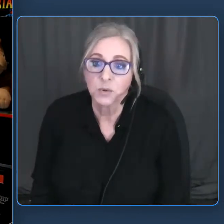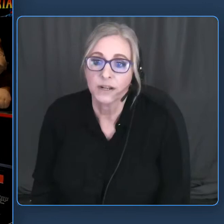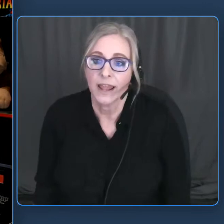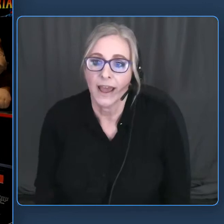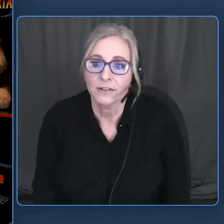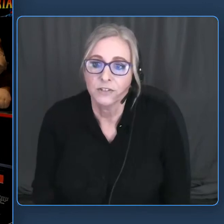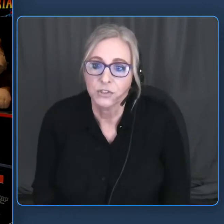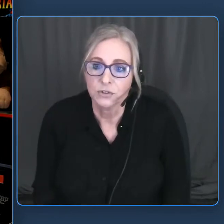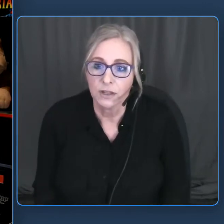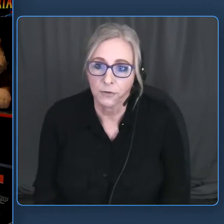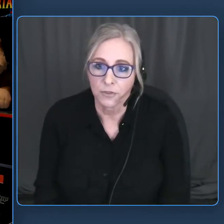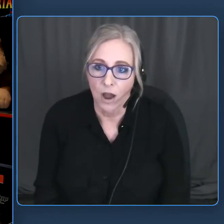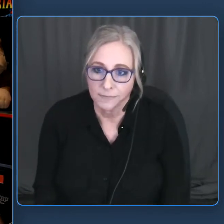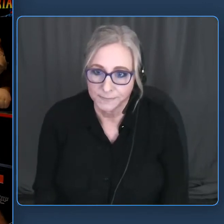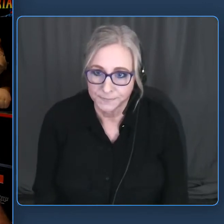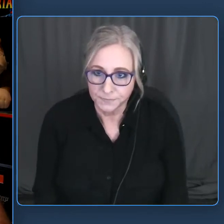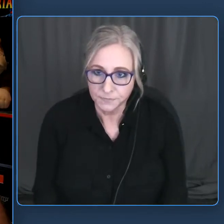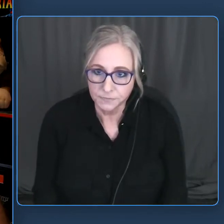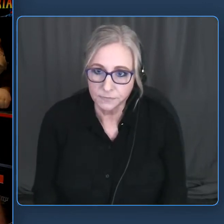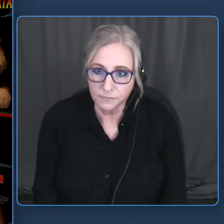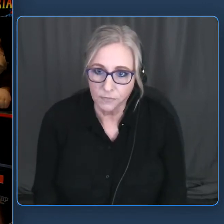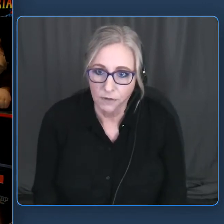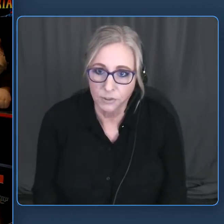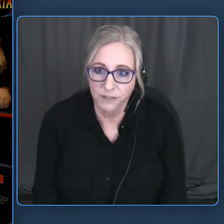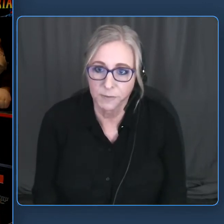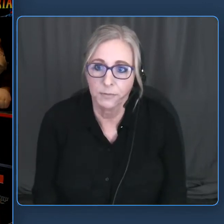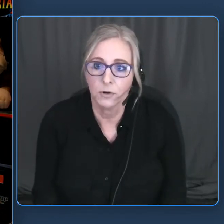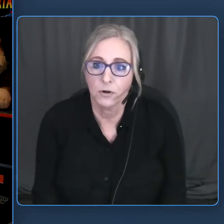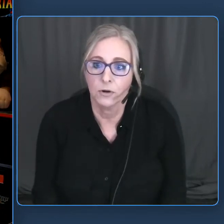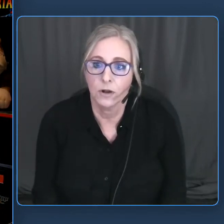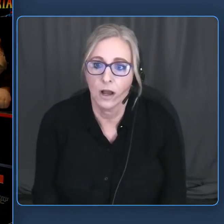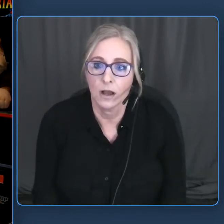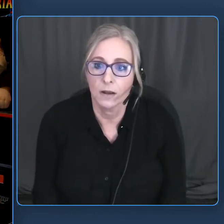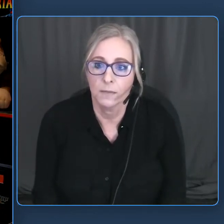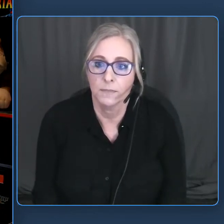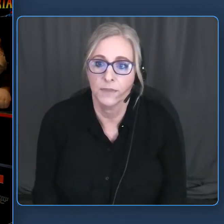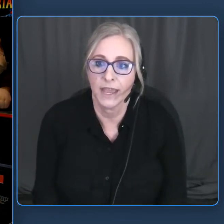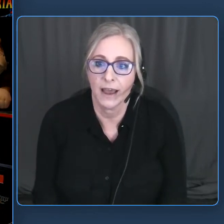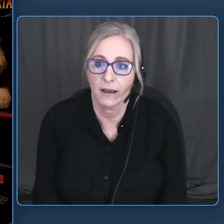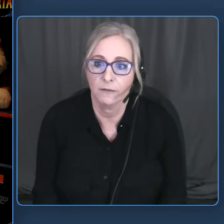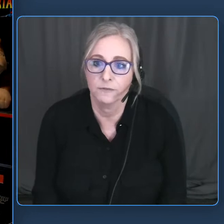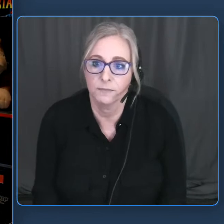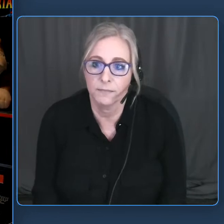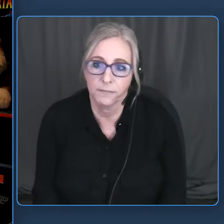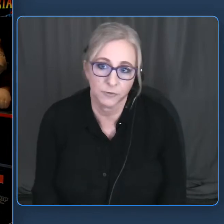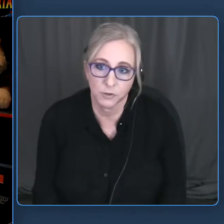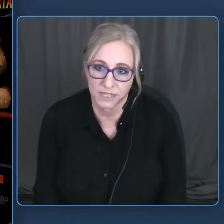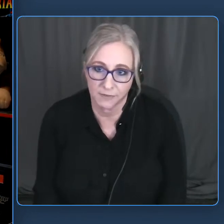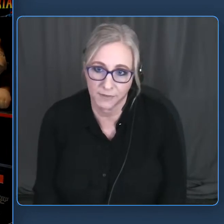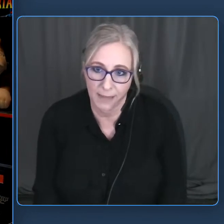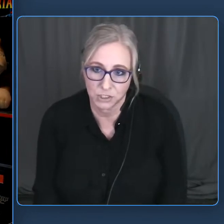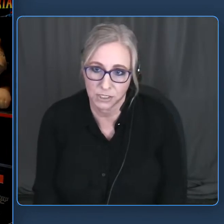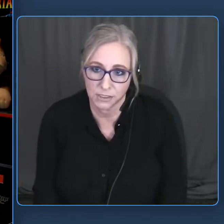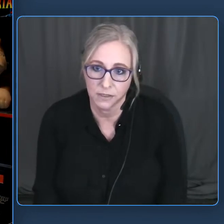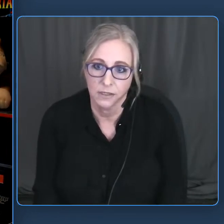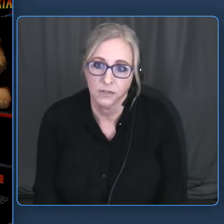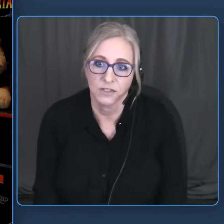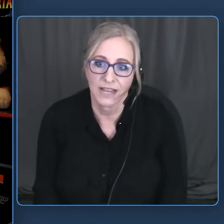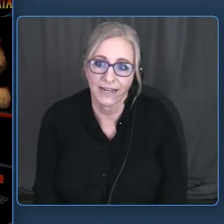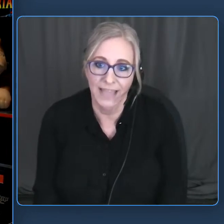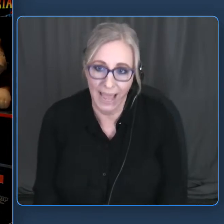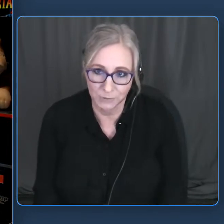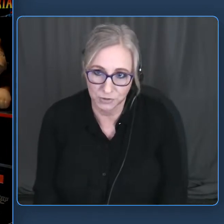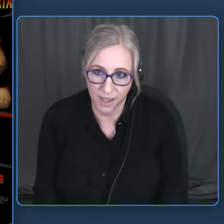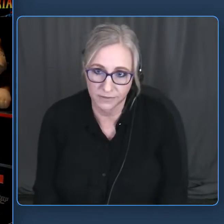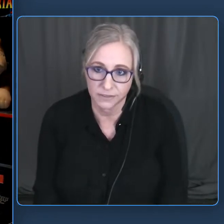I just wanted to add to another thought. For deaf people, they have microphones that have captioning, so